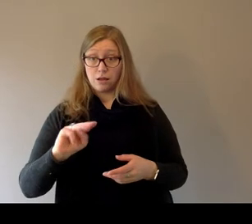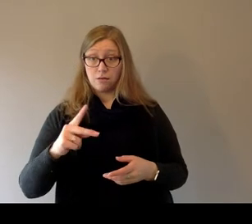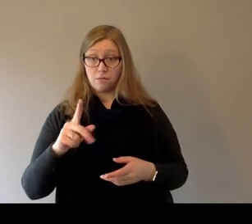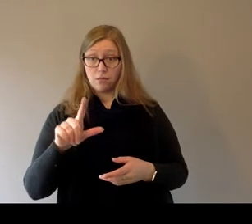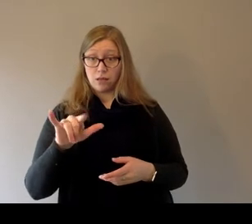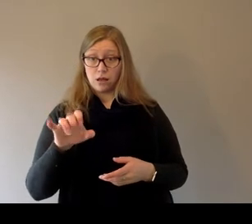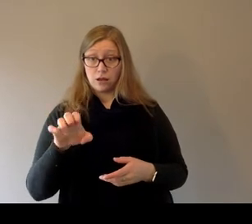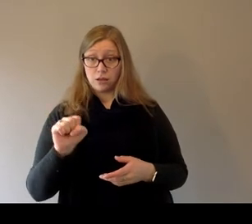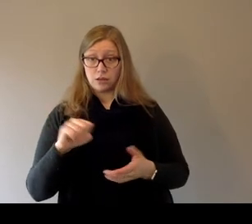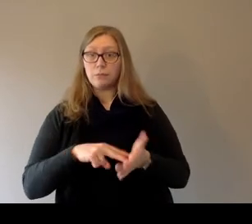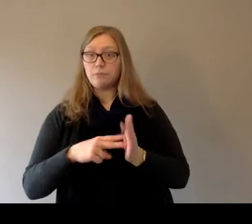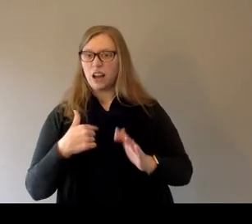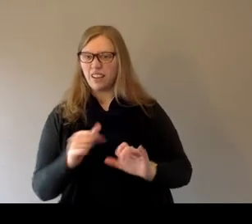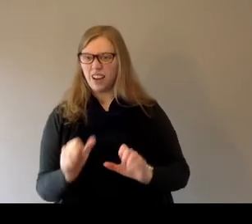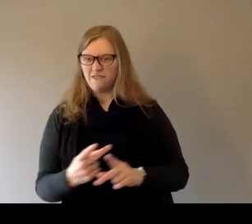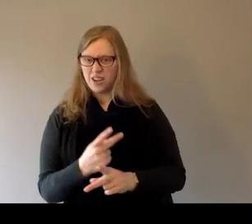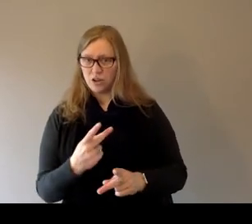that angle